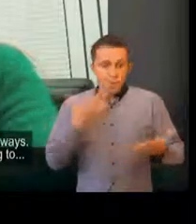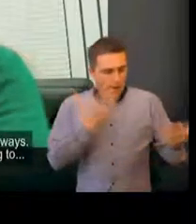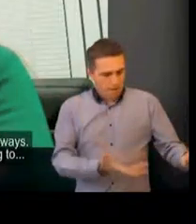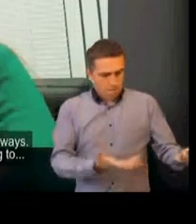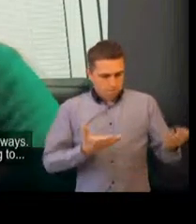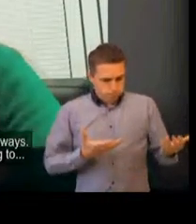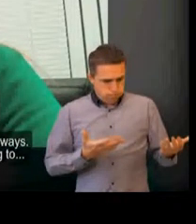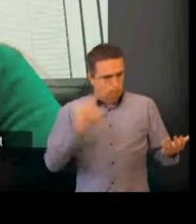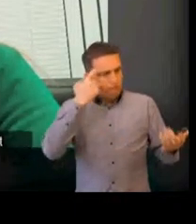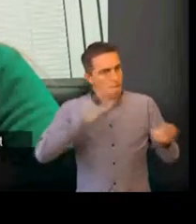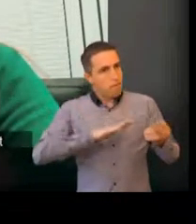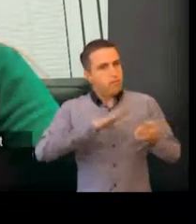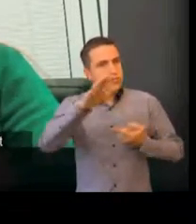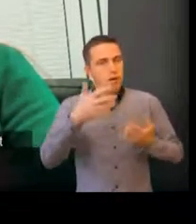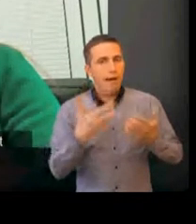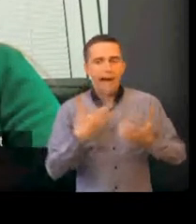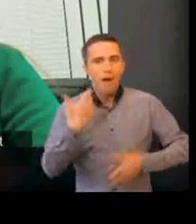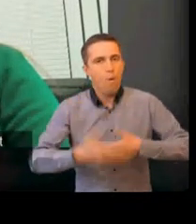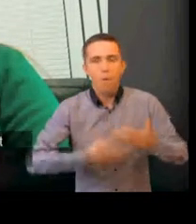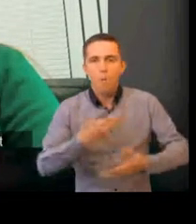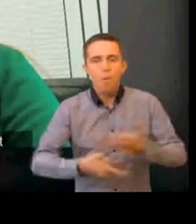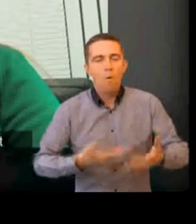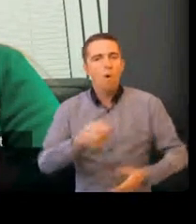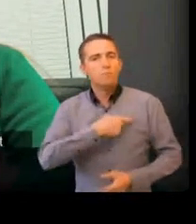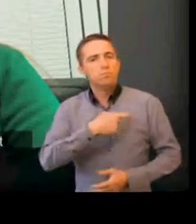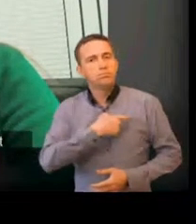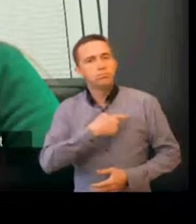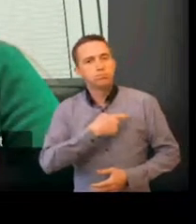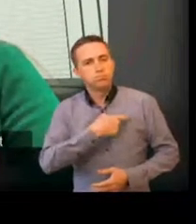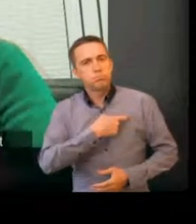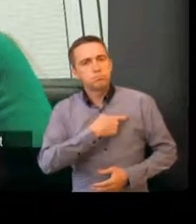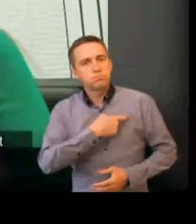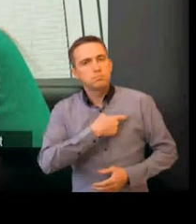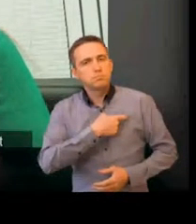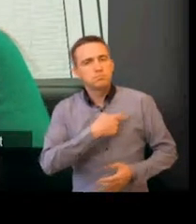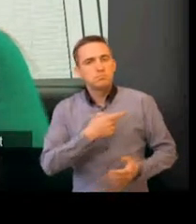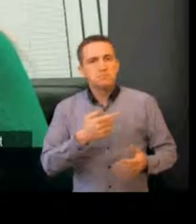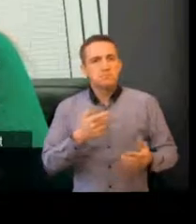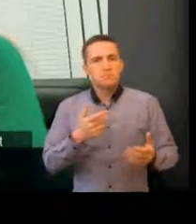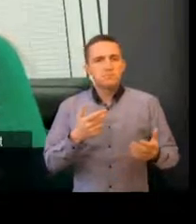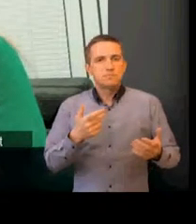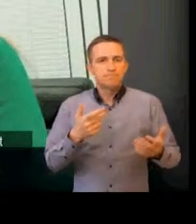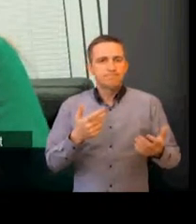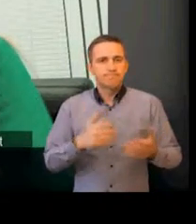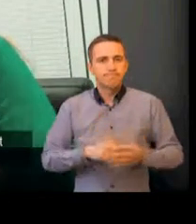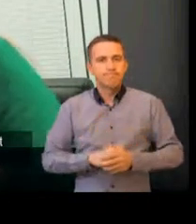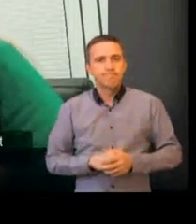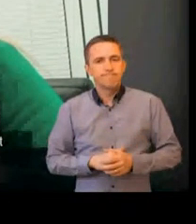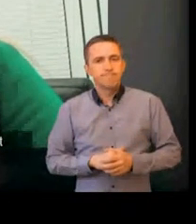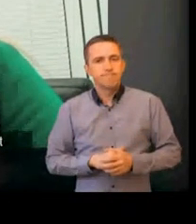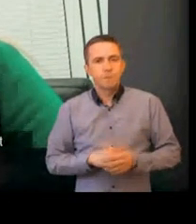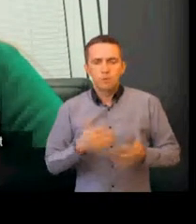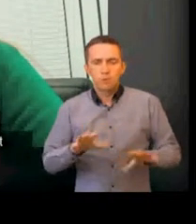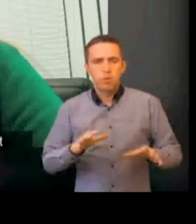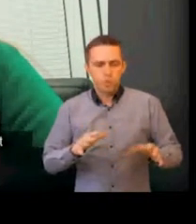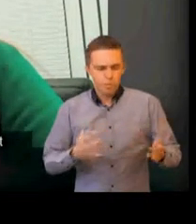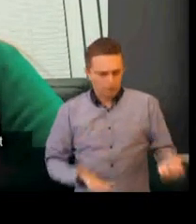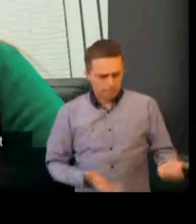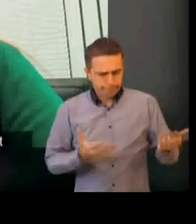it was just a total shock. You know, absolutely unexpected because everything